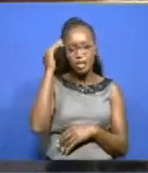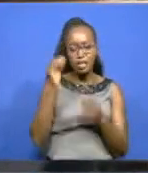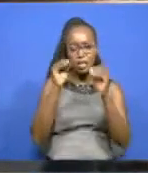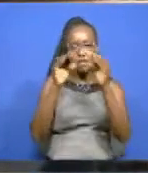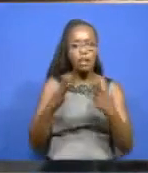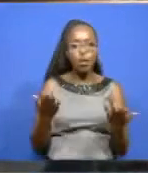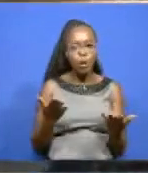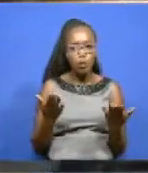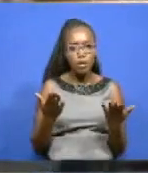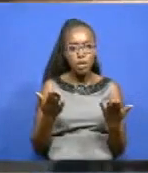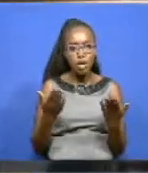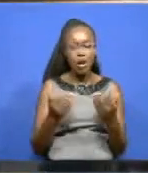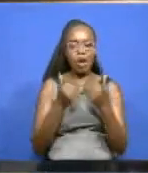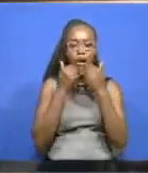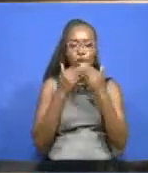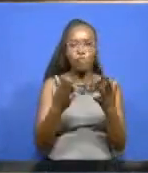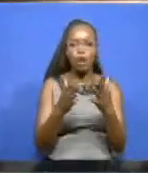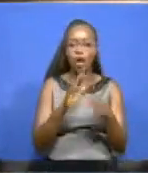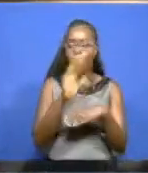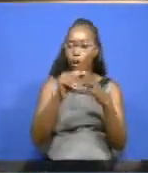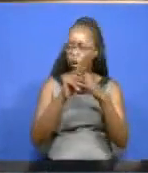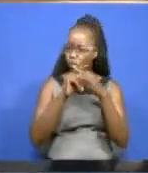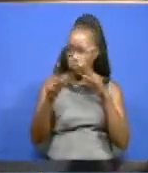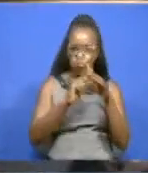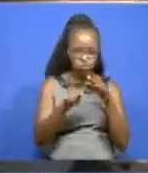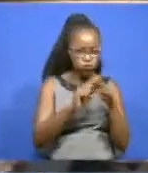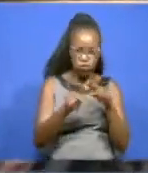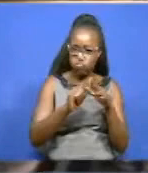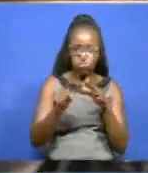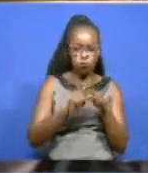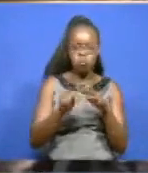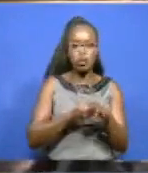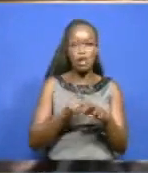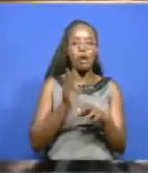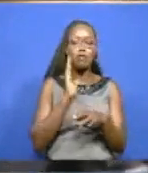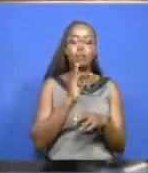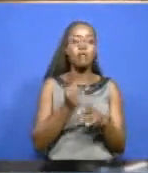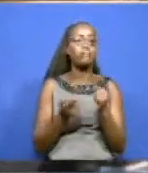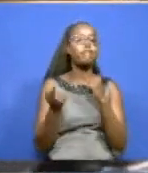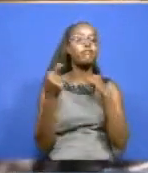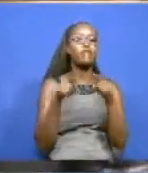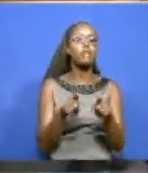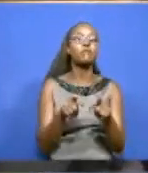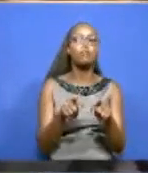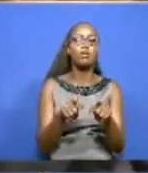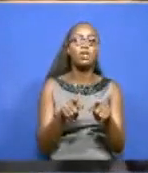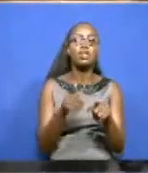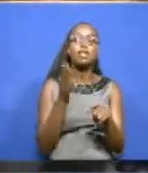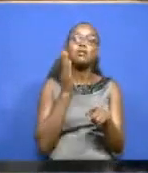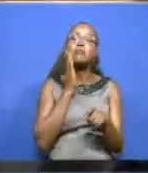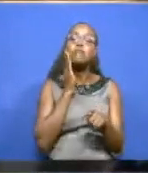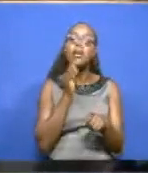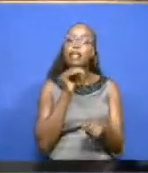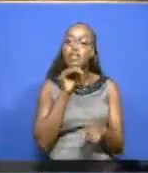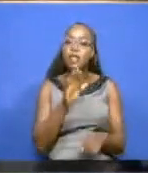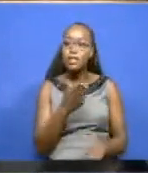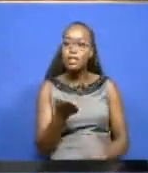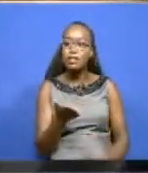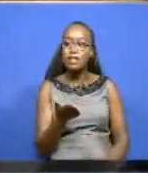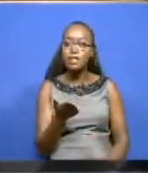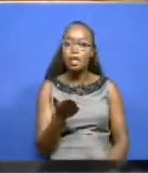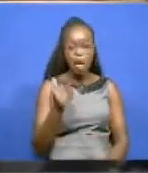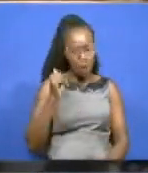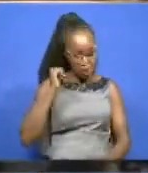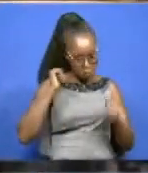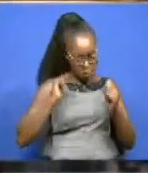amepotea, hayuko, hakuna walipotea wote venye tulifika huko wakapotea wote. Mama ya mtoto akakuja, akasema yeye anataka bags